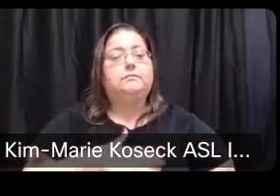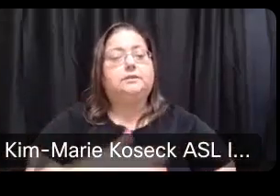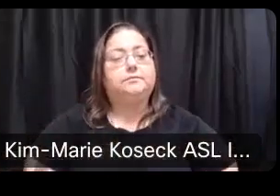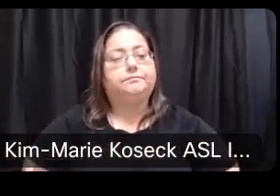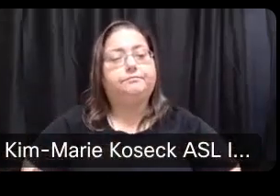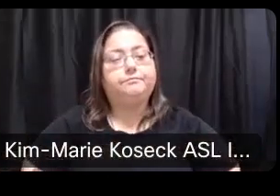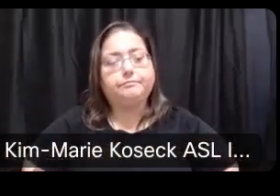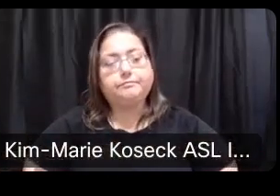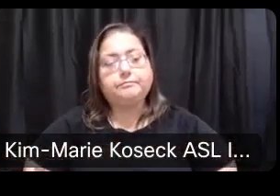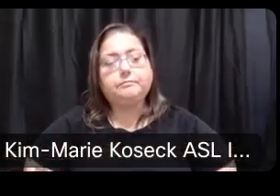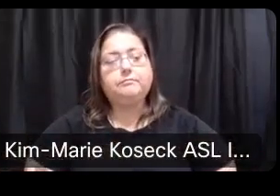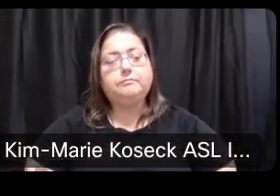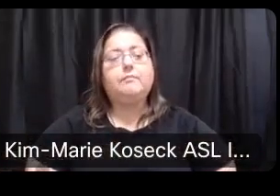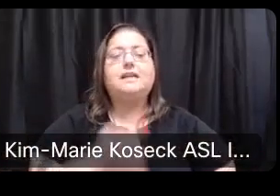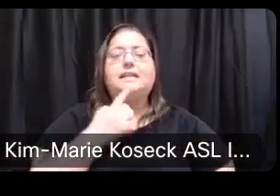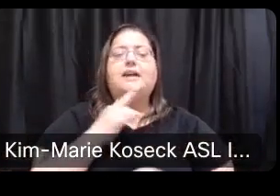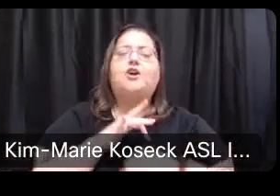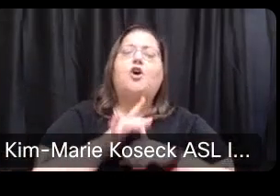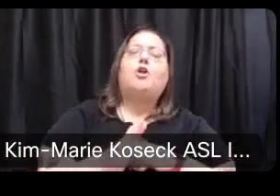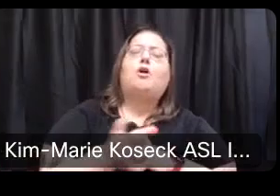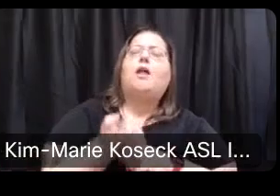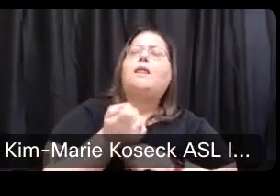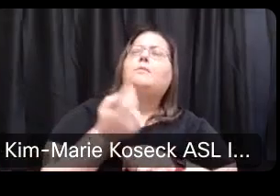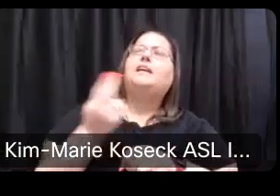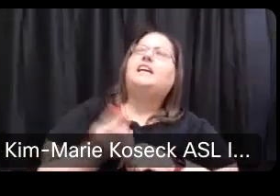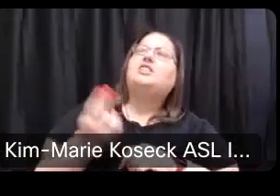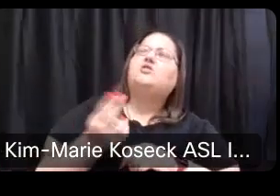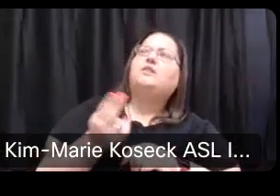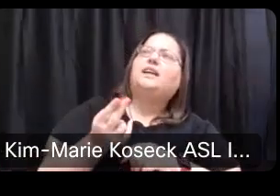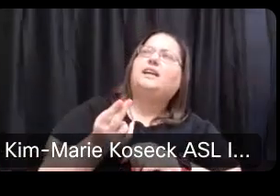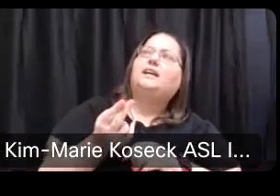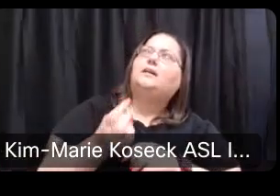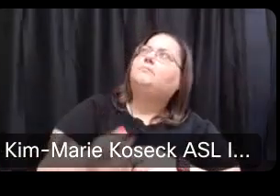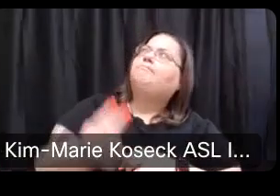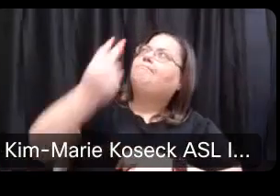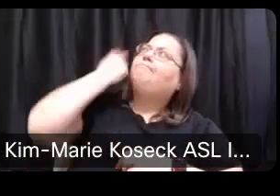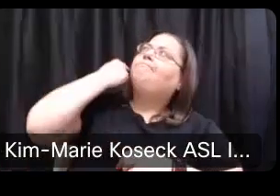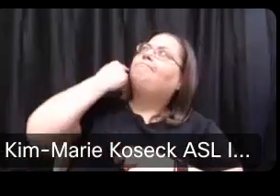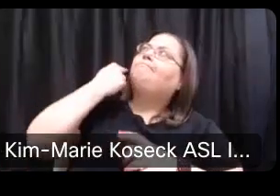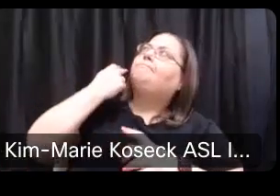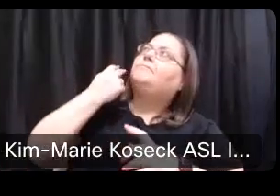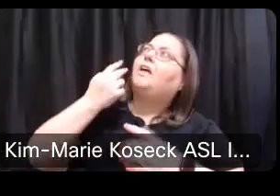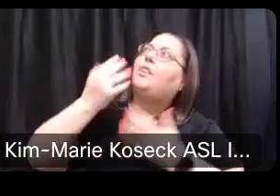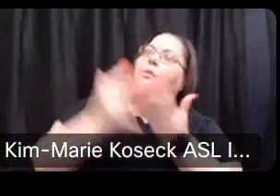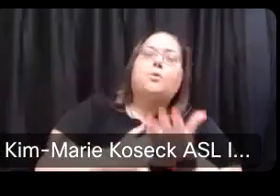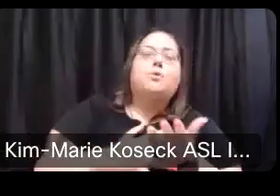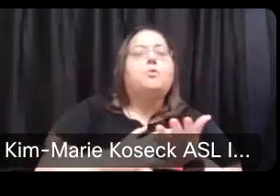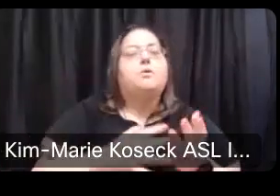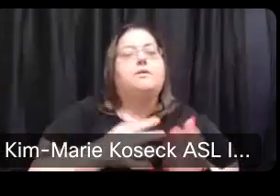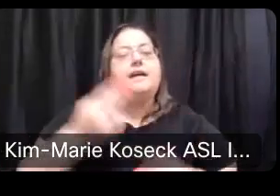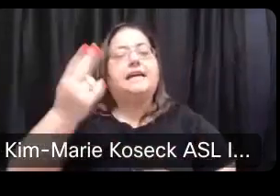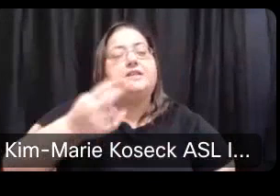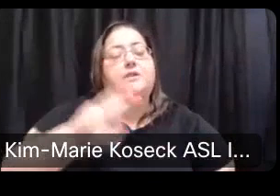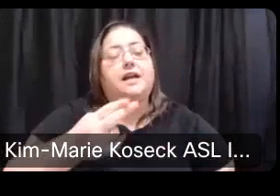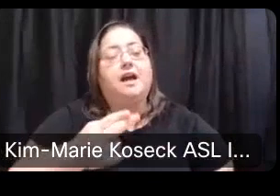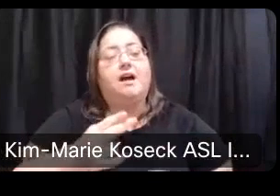So as I mentioned earlier, I wanted to take a little bit of a historical mental flight through the history of resiliency as